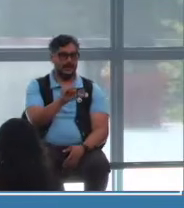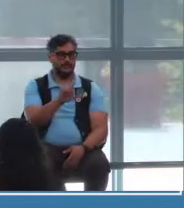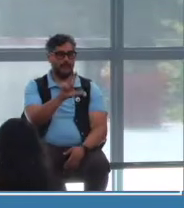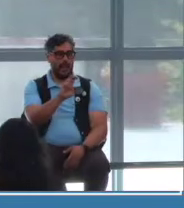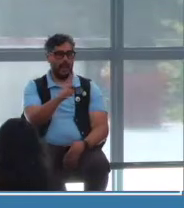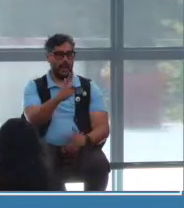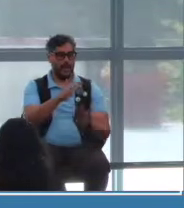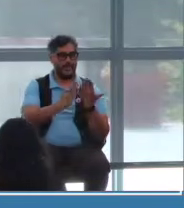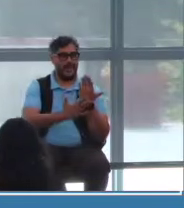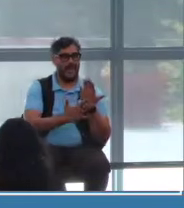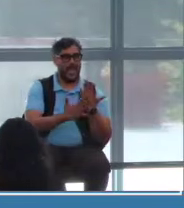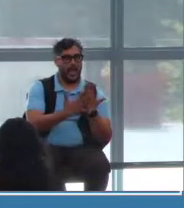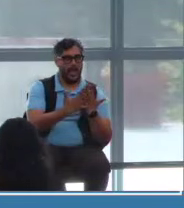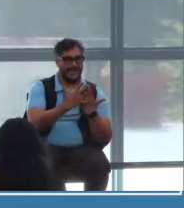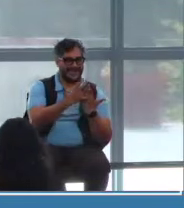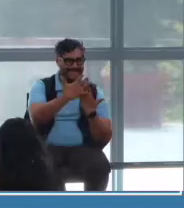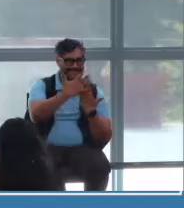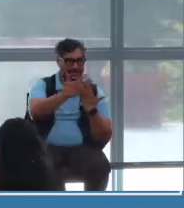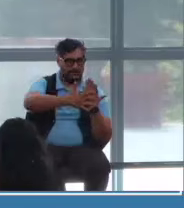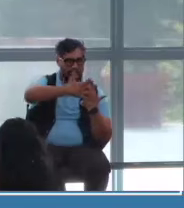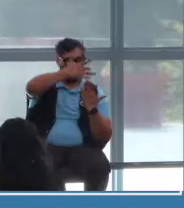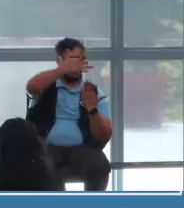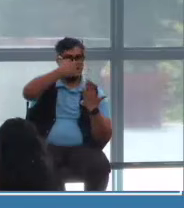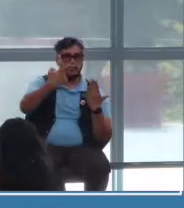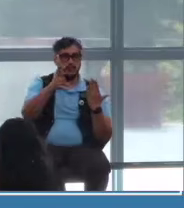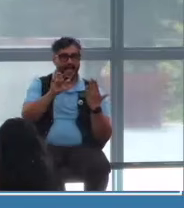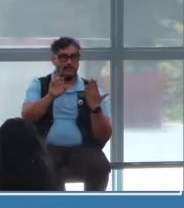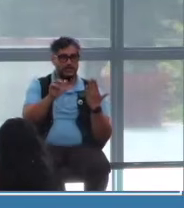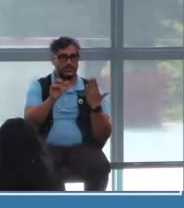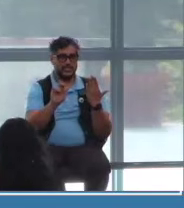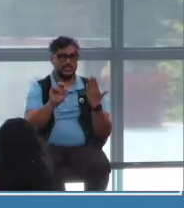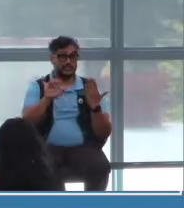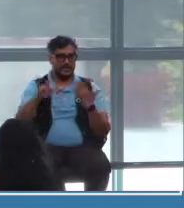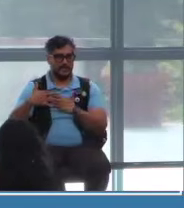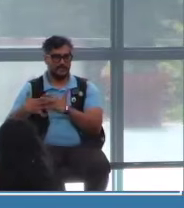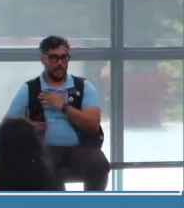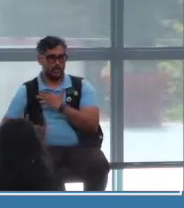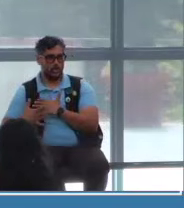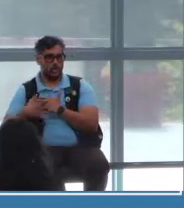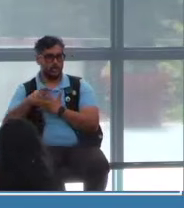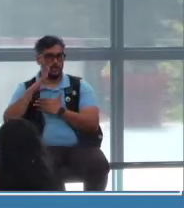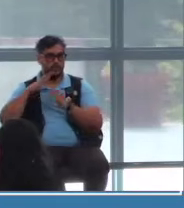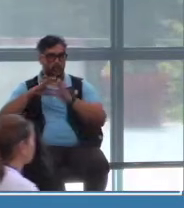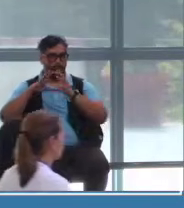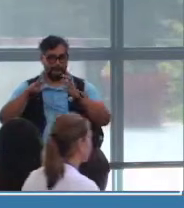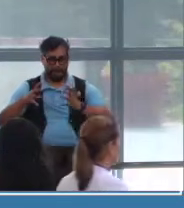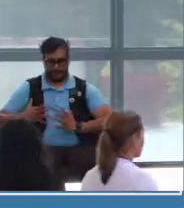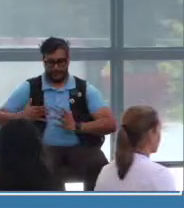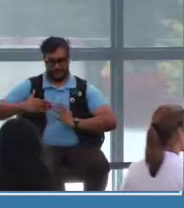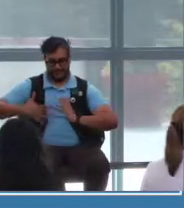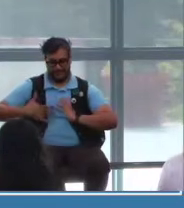lung. There is pulmonary hypertension, which is vascular. You can bleed into the lung, called pulmonary